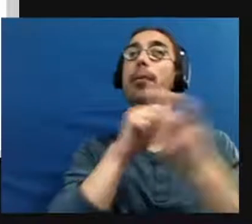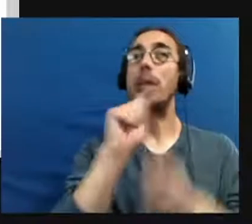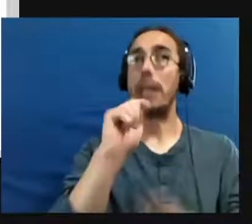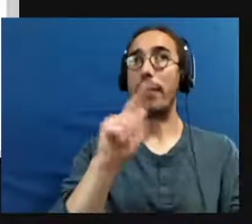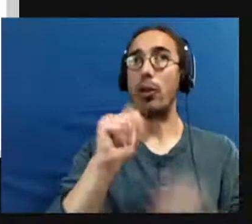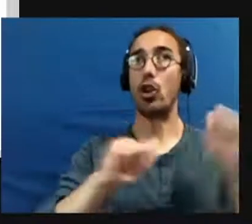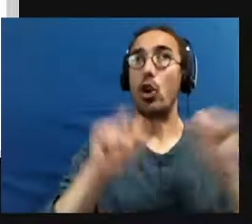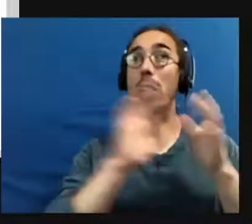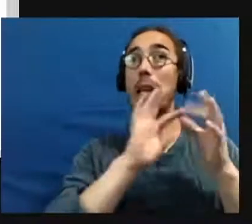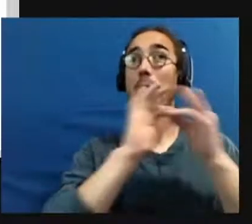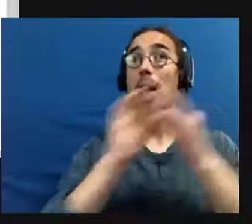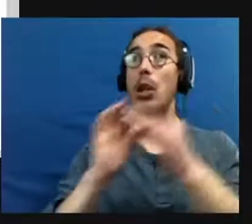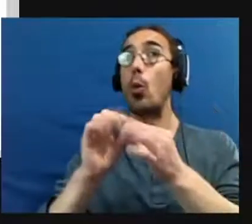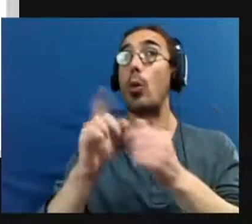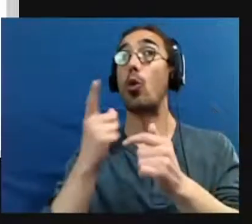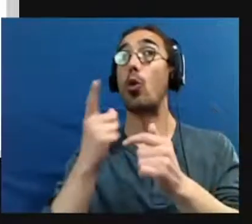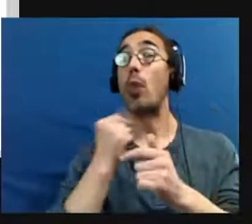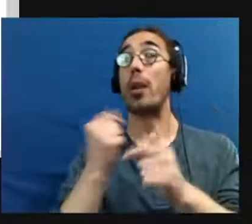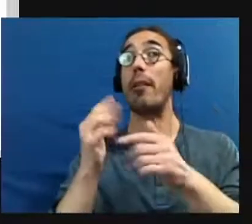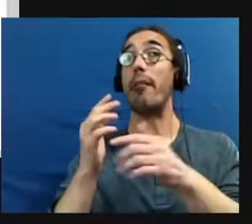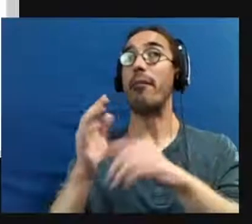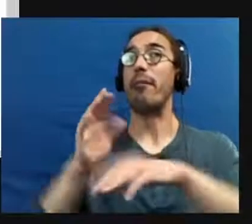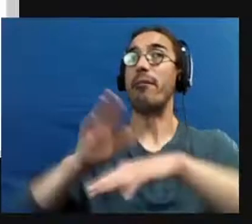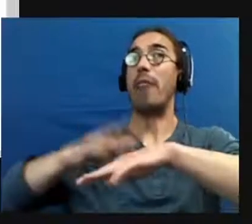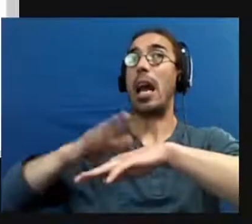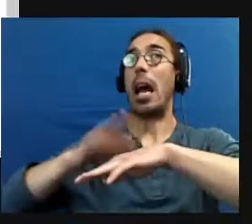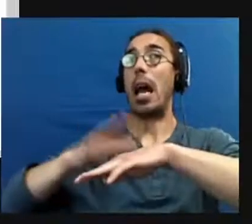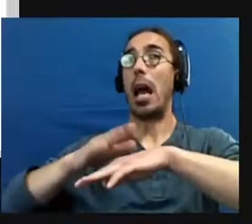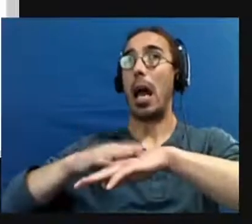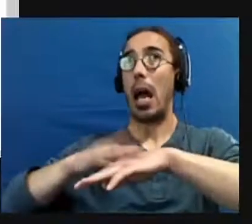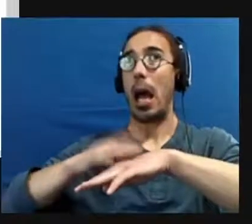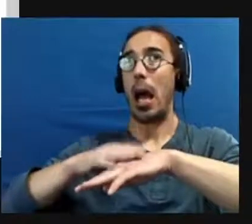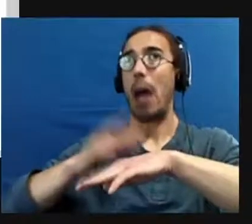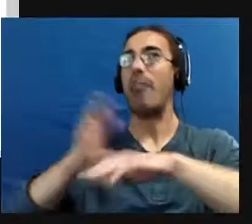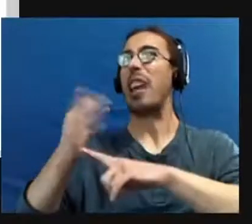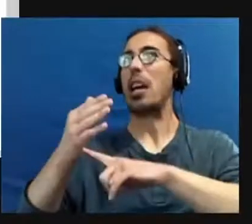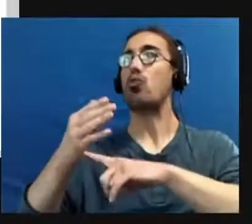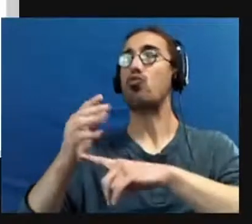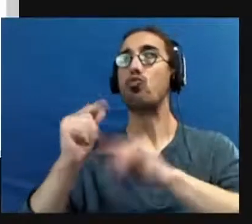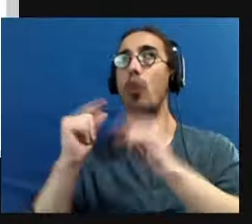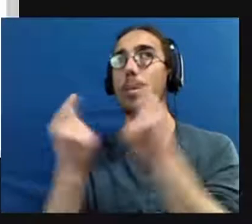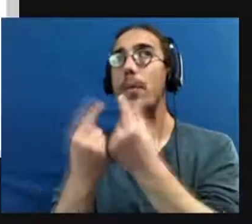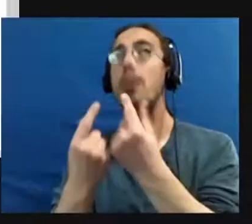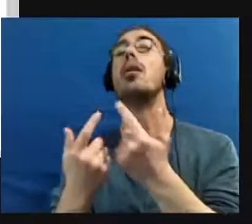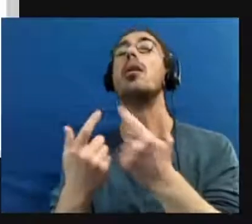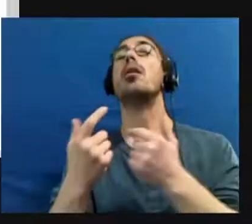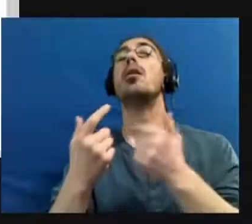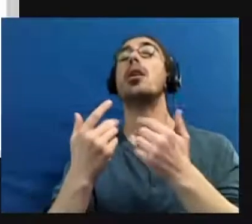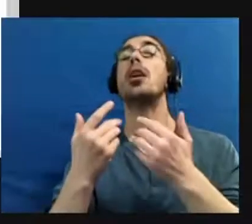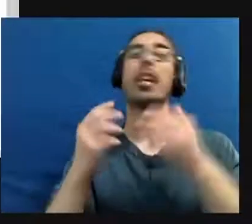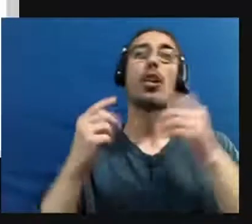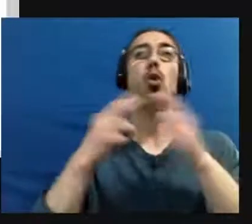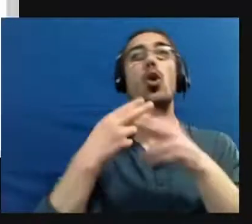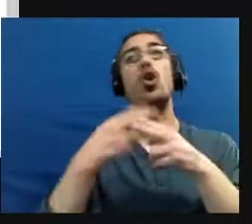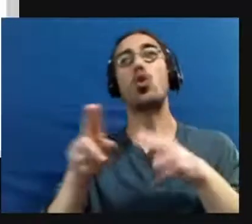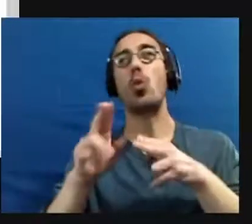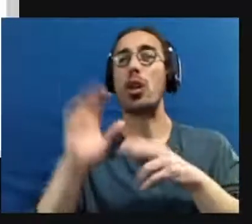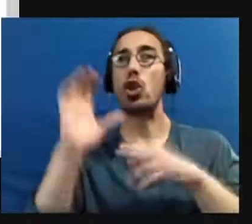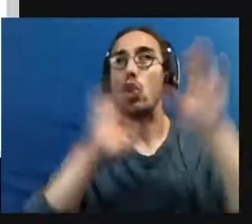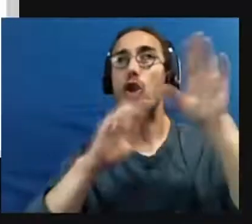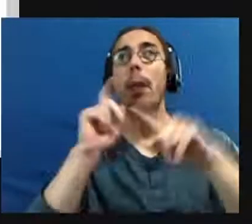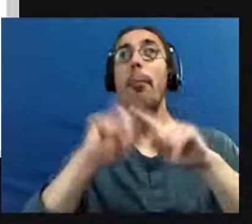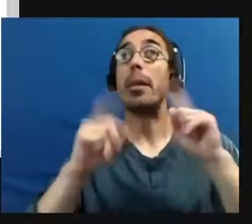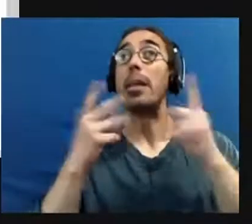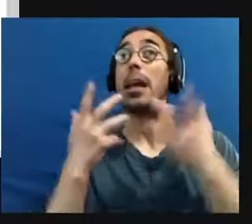with red flag groups or symbolism? You can do a quick search, and I'll give examples later, but did they